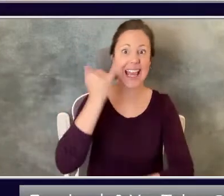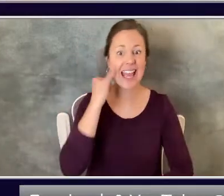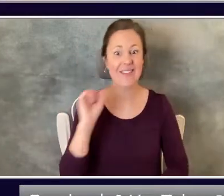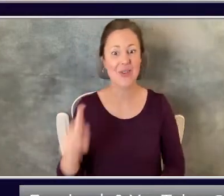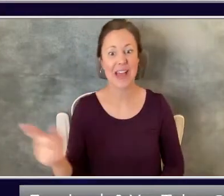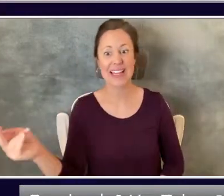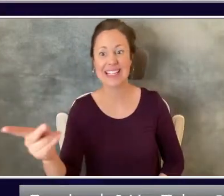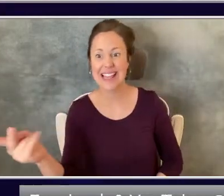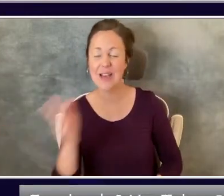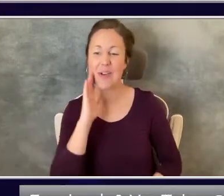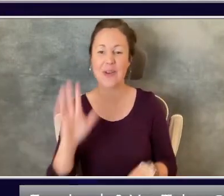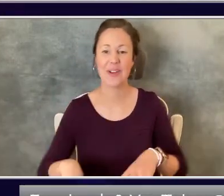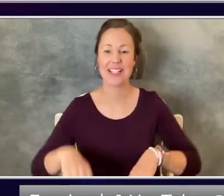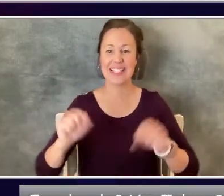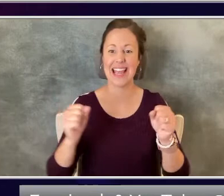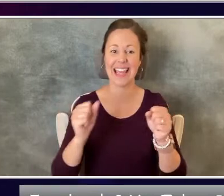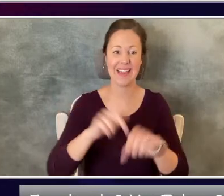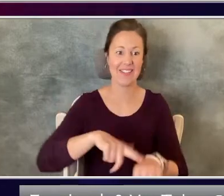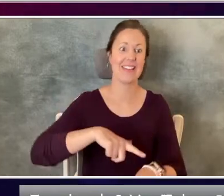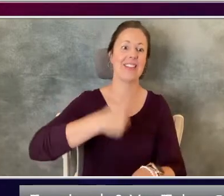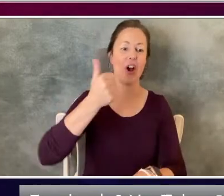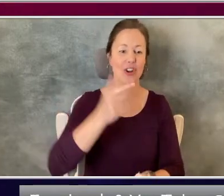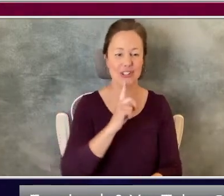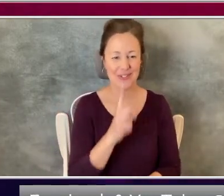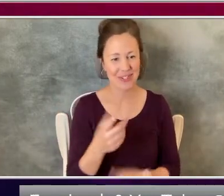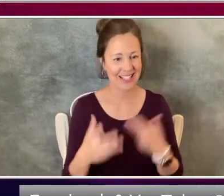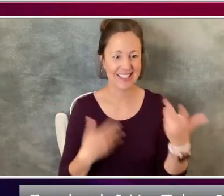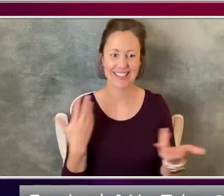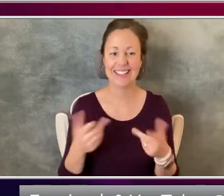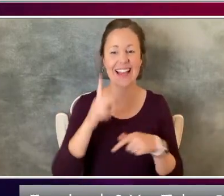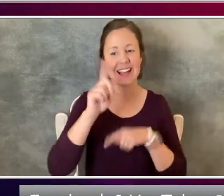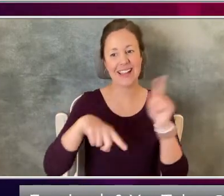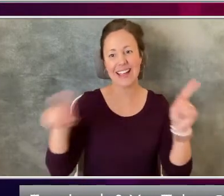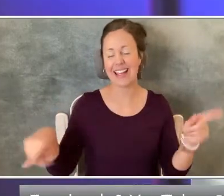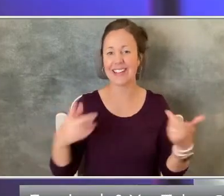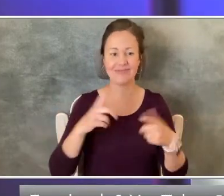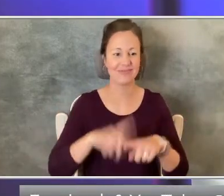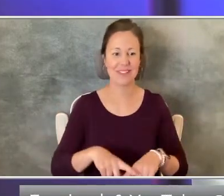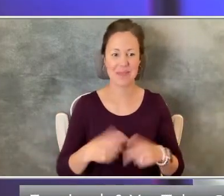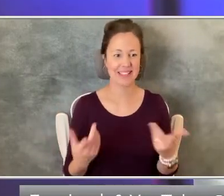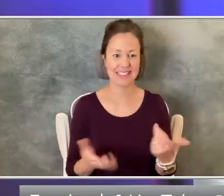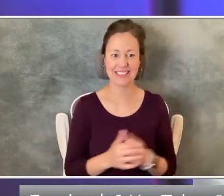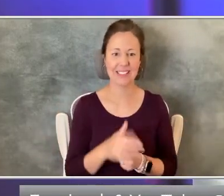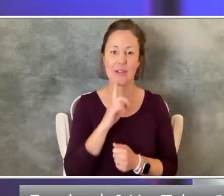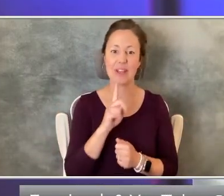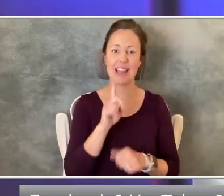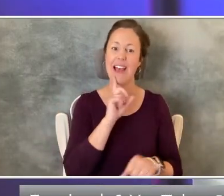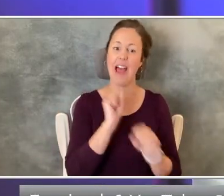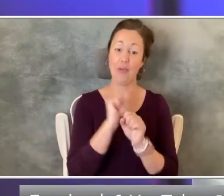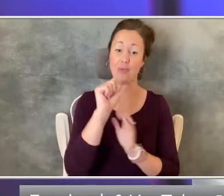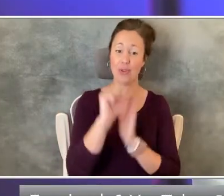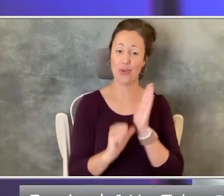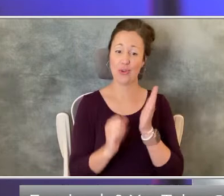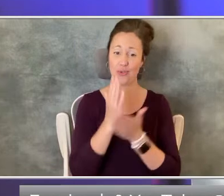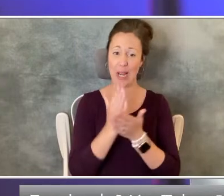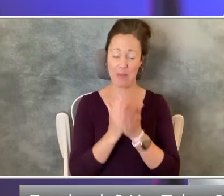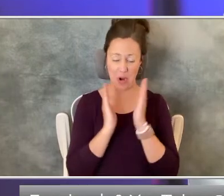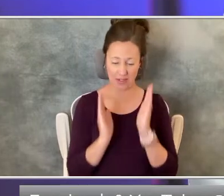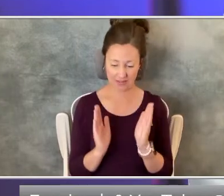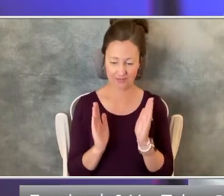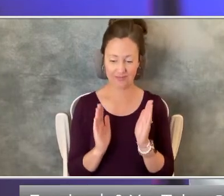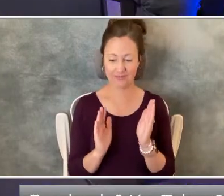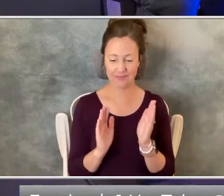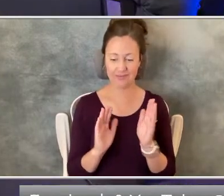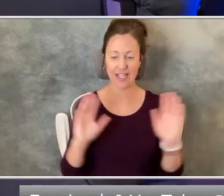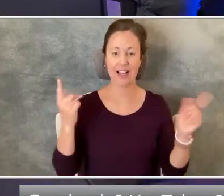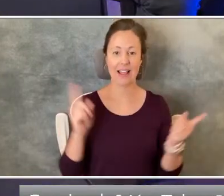longer. So it does vary. But the surgical aspects of it take actually less time than you might think.